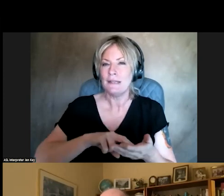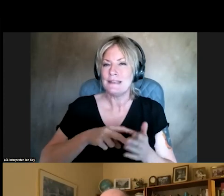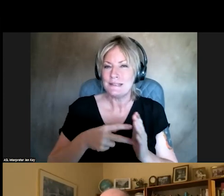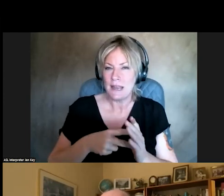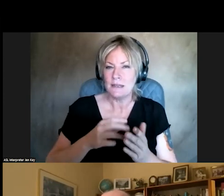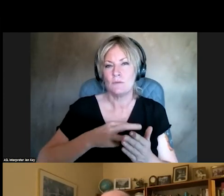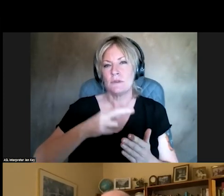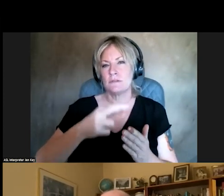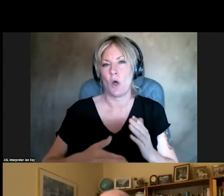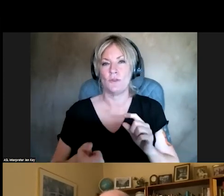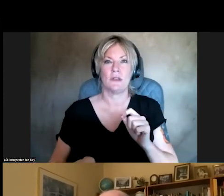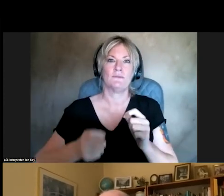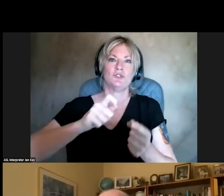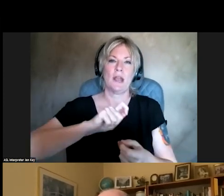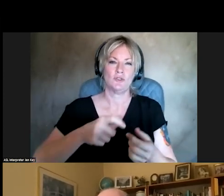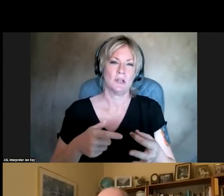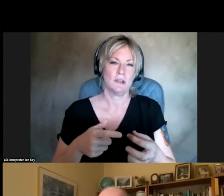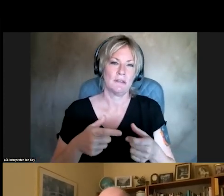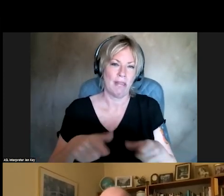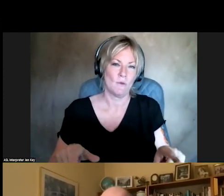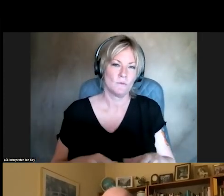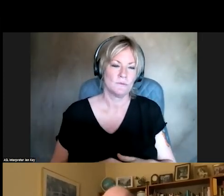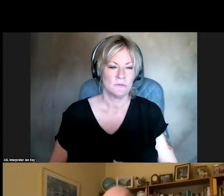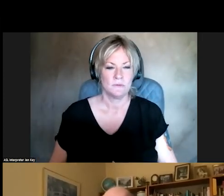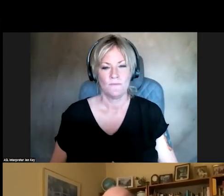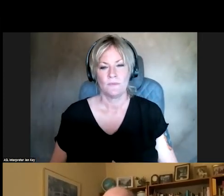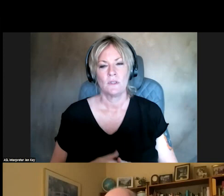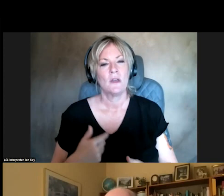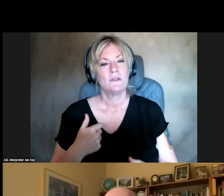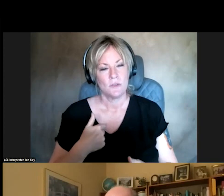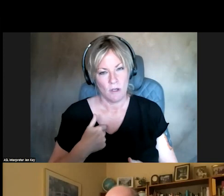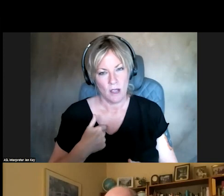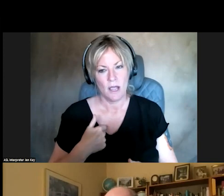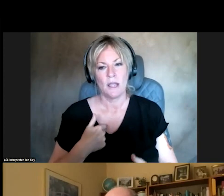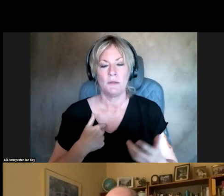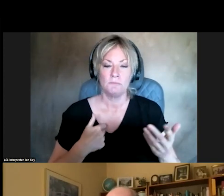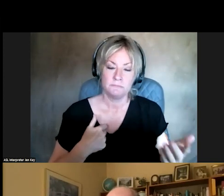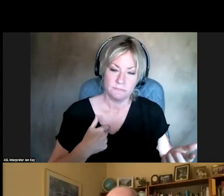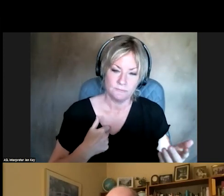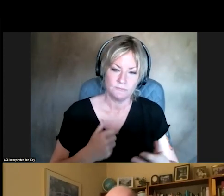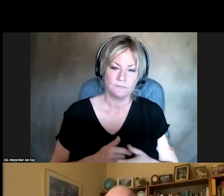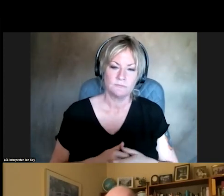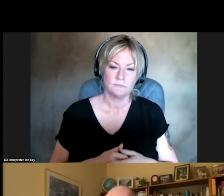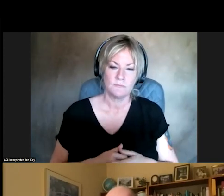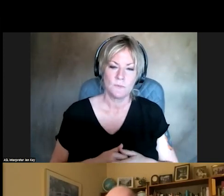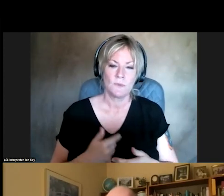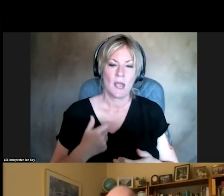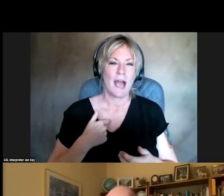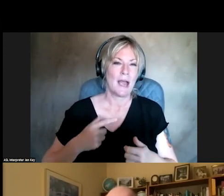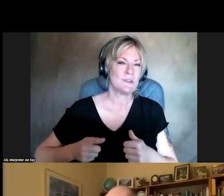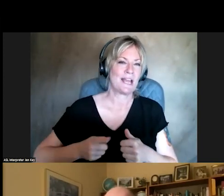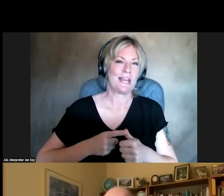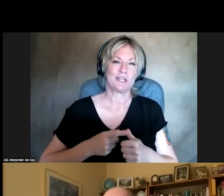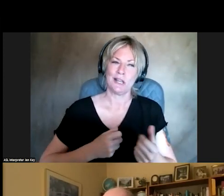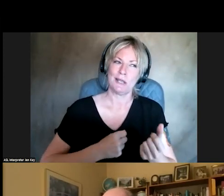of changing the language. So I ended up, even though I was initially leaning with